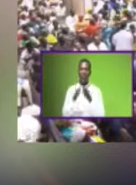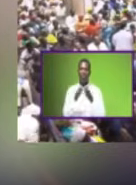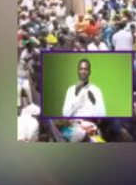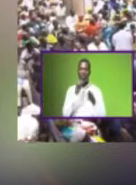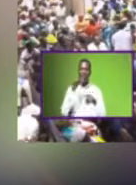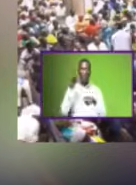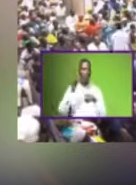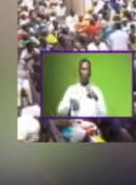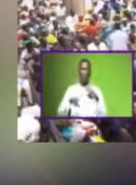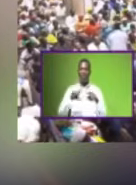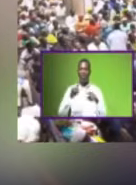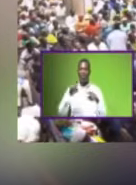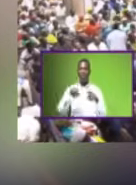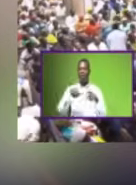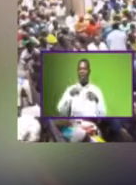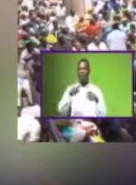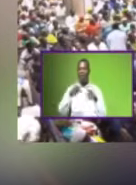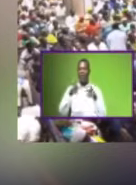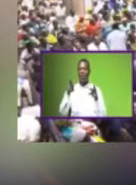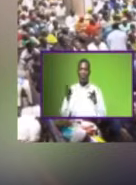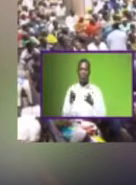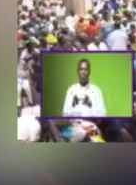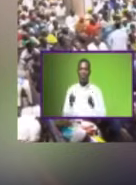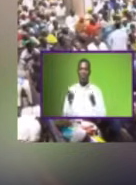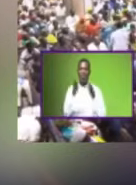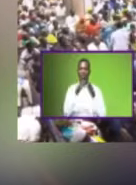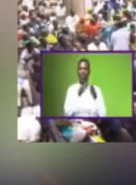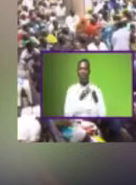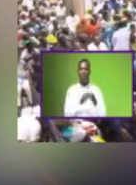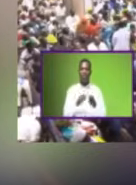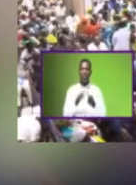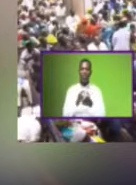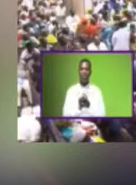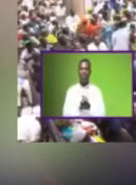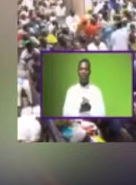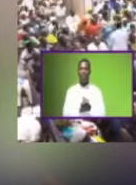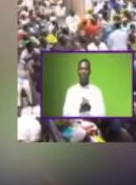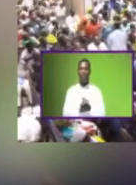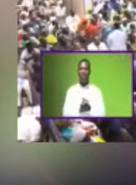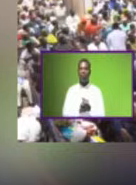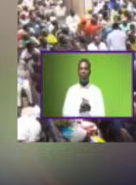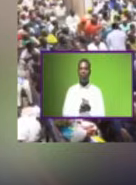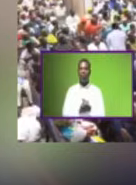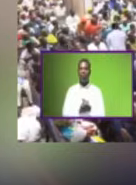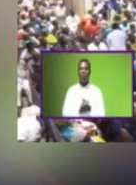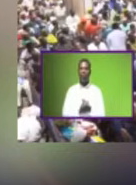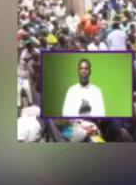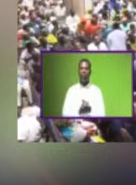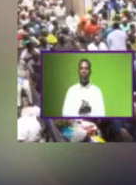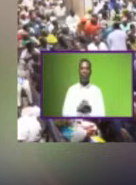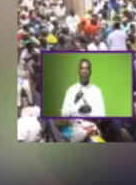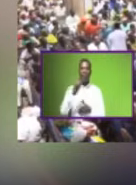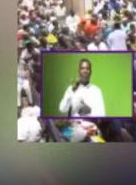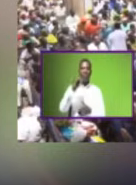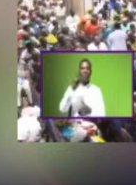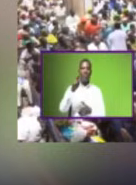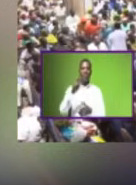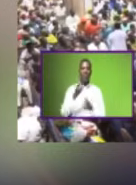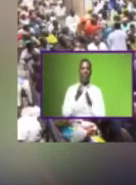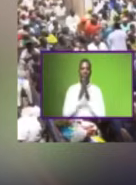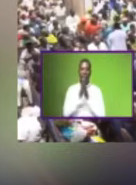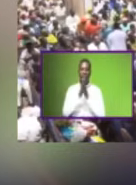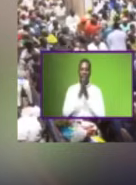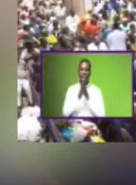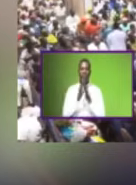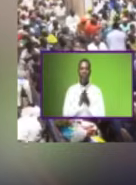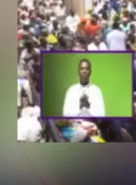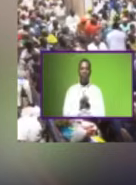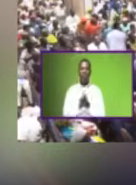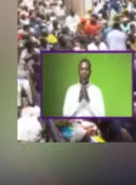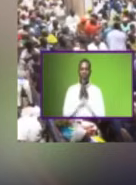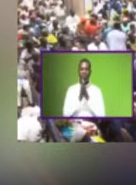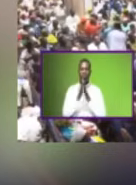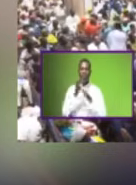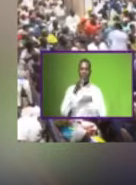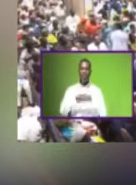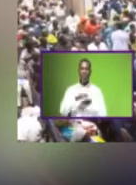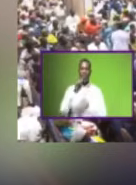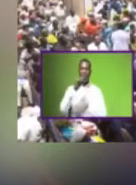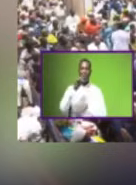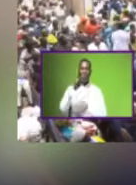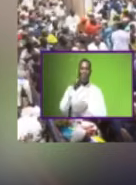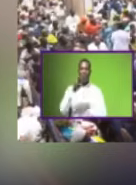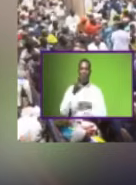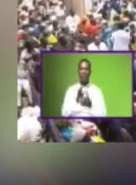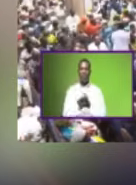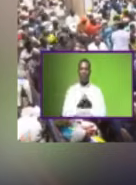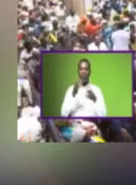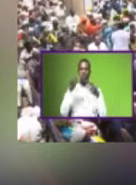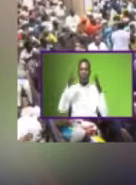meet, there wouldn't be any ground to accommodate us. TV is it's going to be prayers on TV. But Sam can